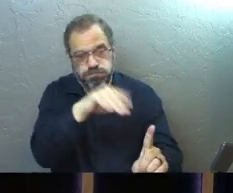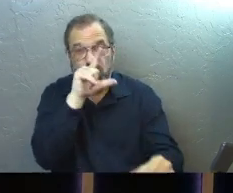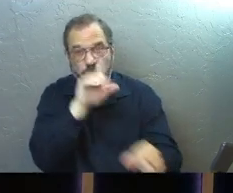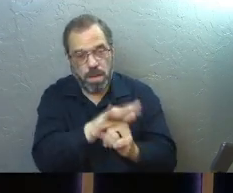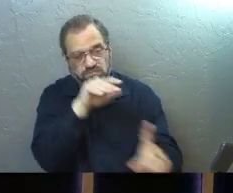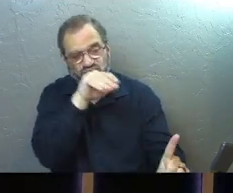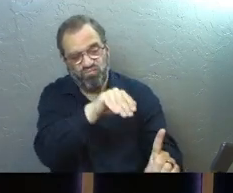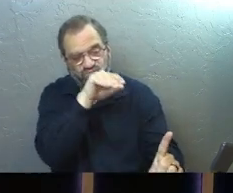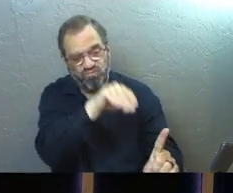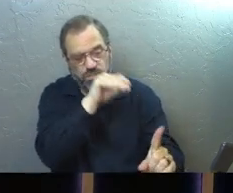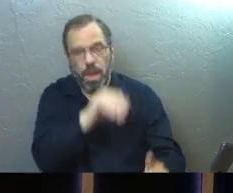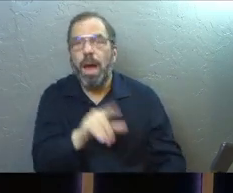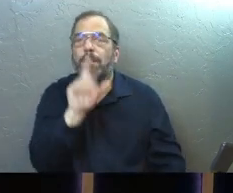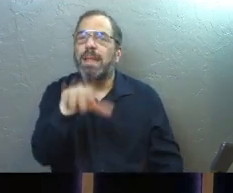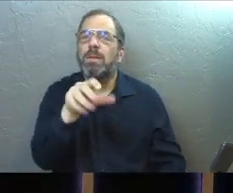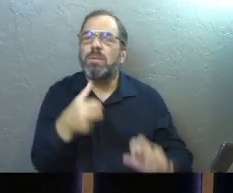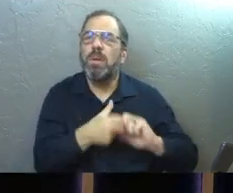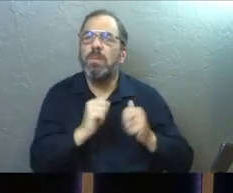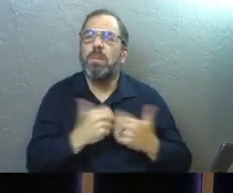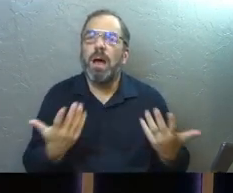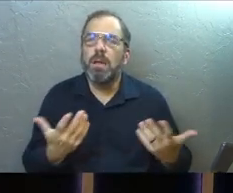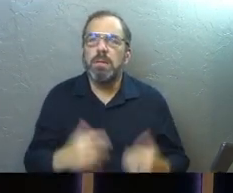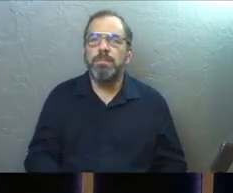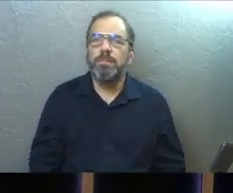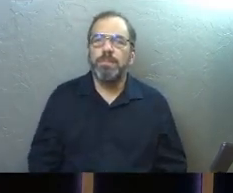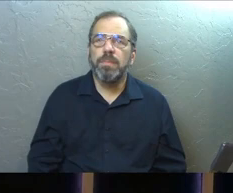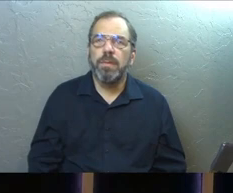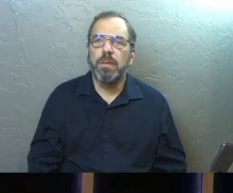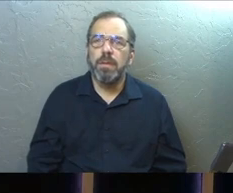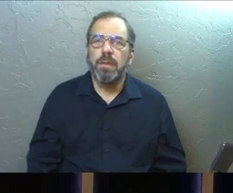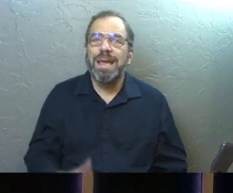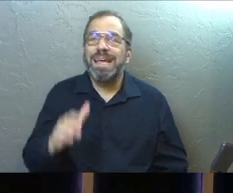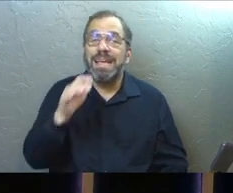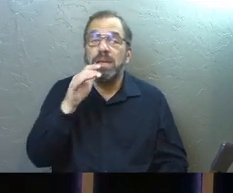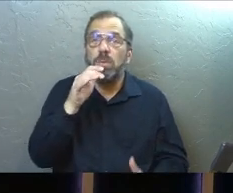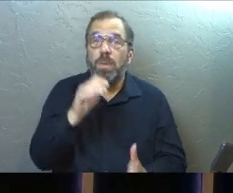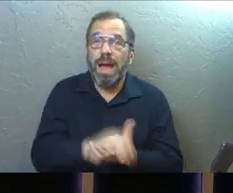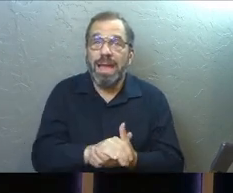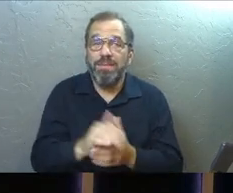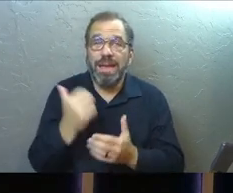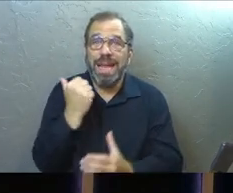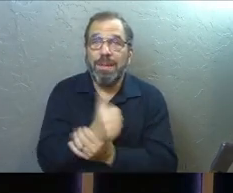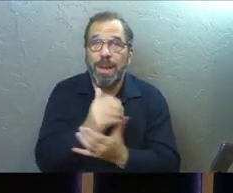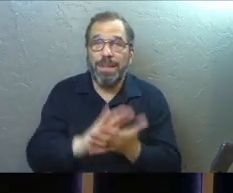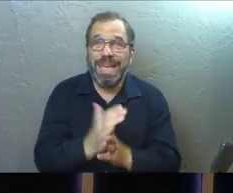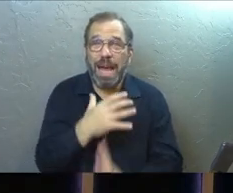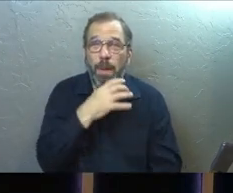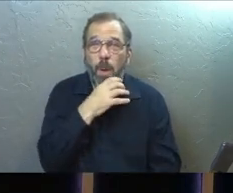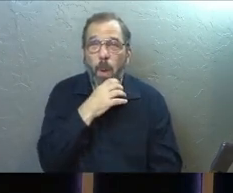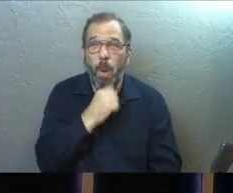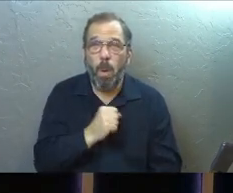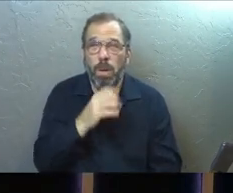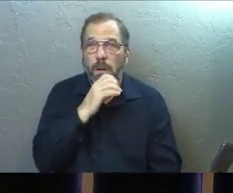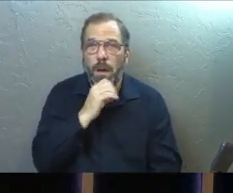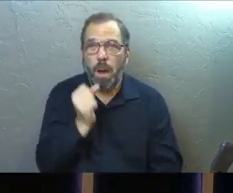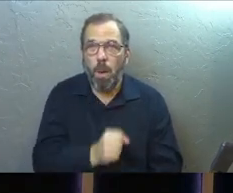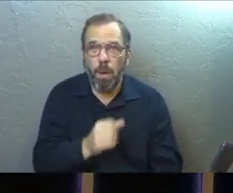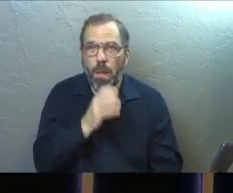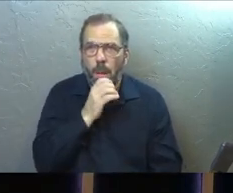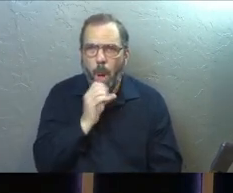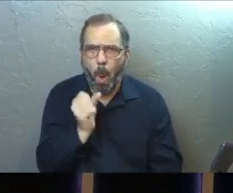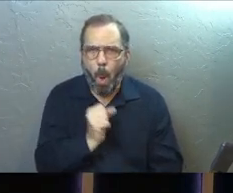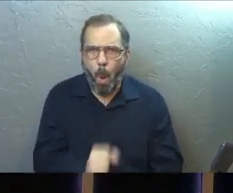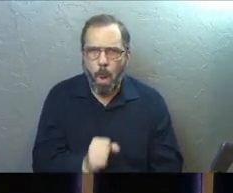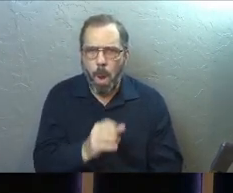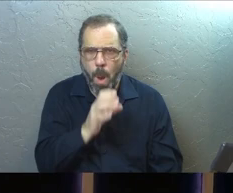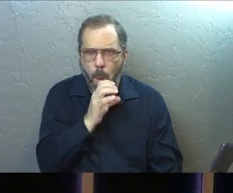promise. But here's the problem. They keep getting older. And the older they get, the harder